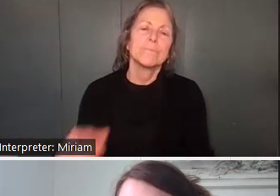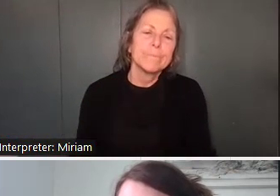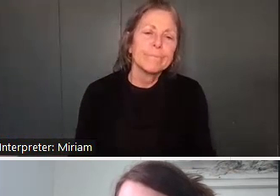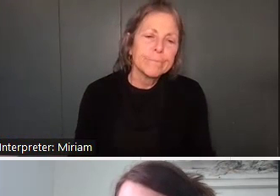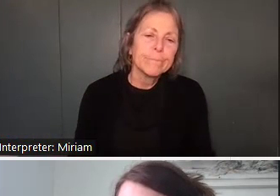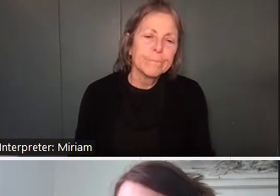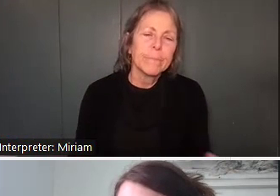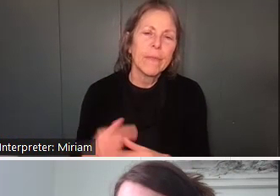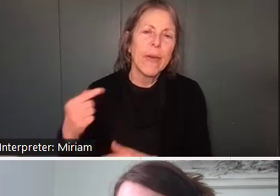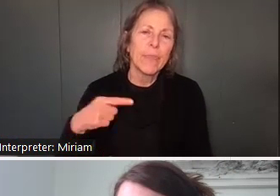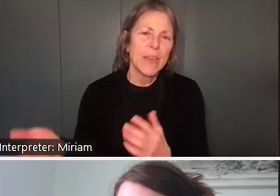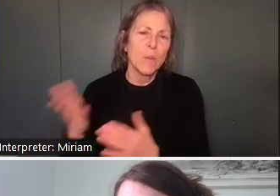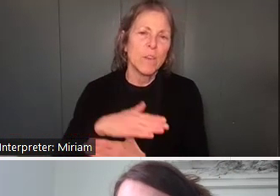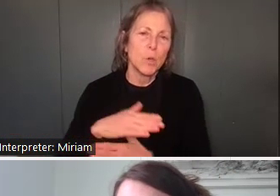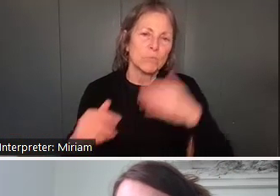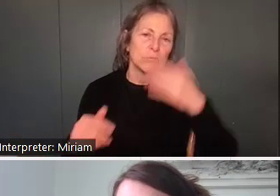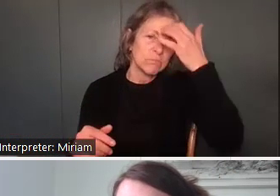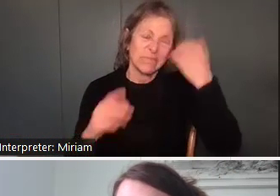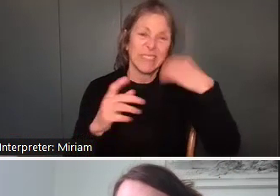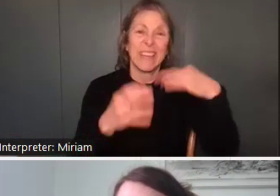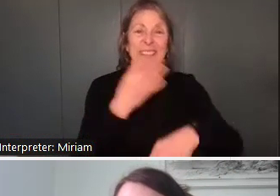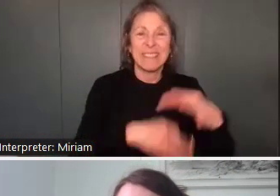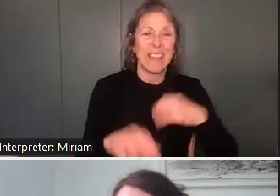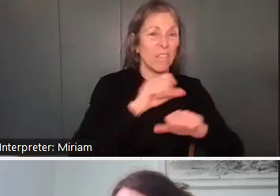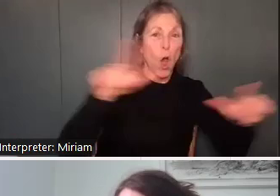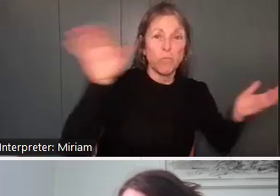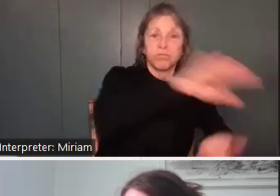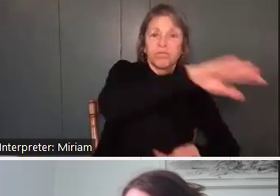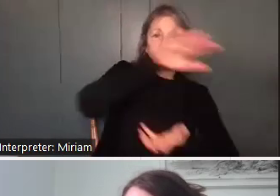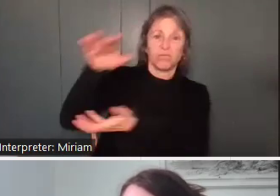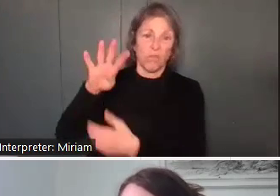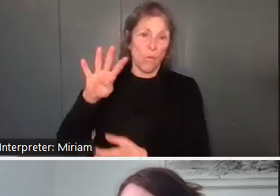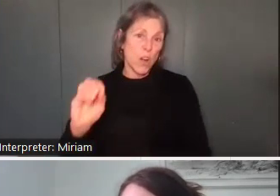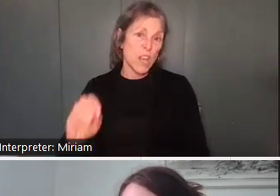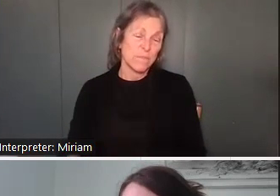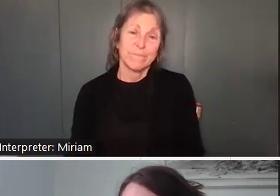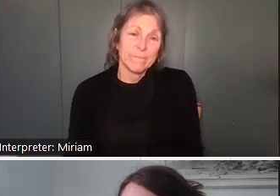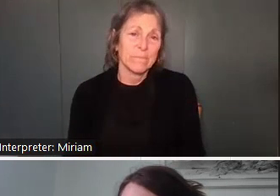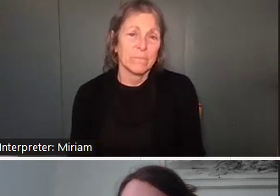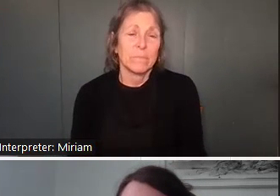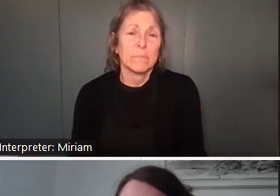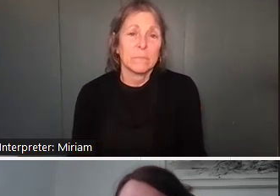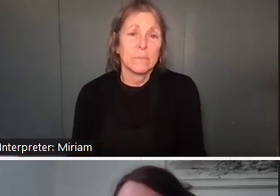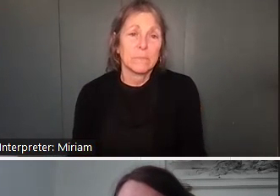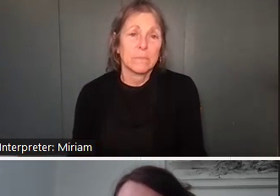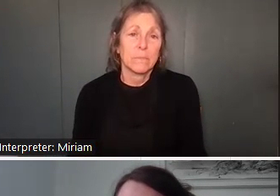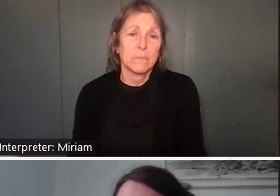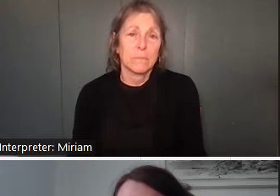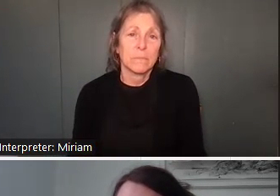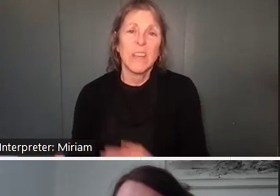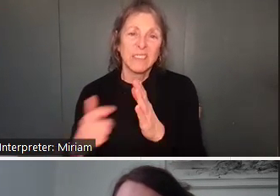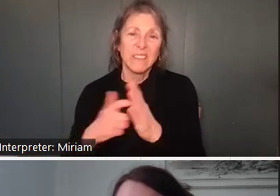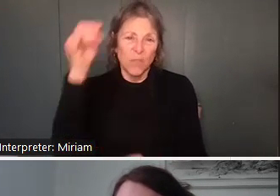for a review rather than everybody who's applied, because, you know, that could really take